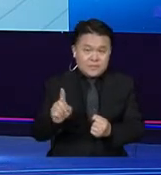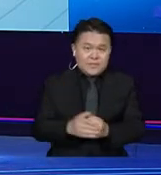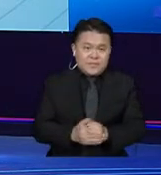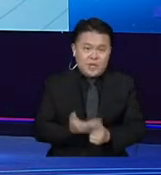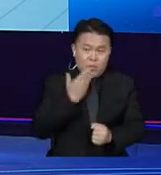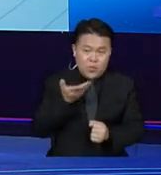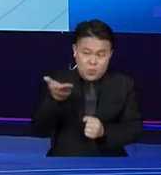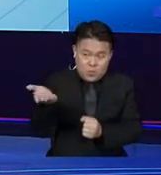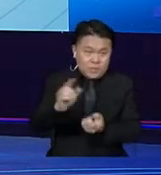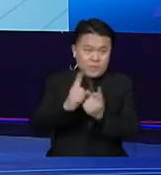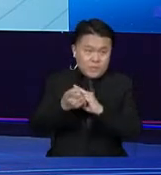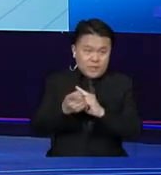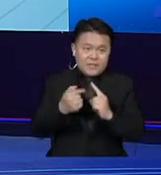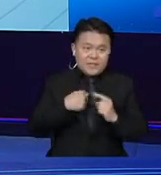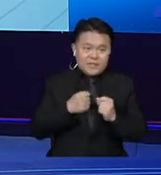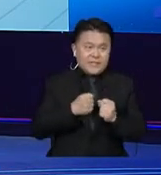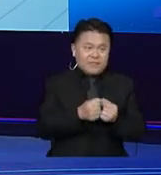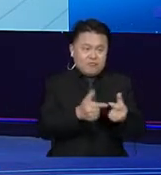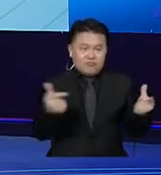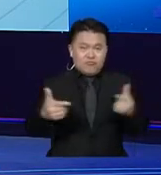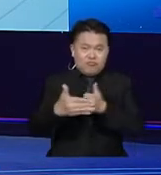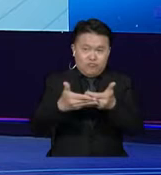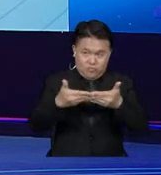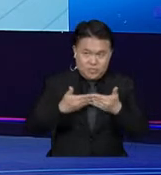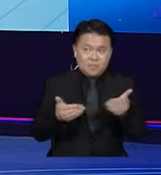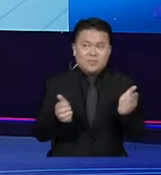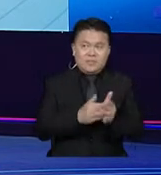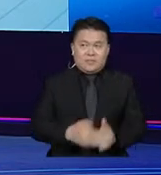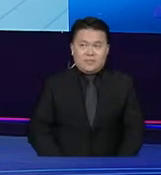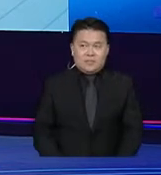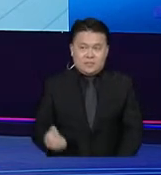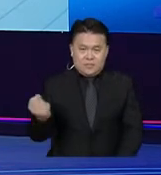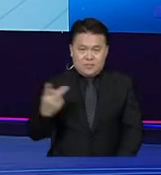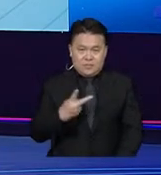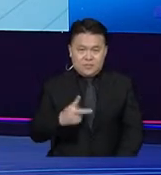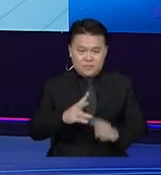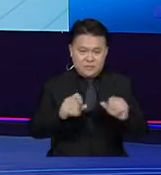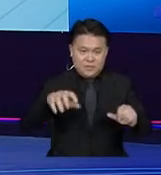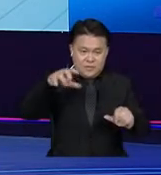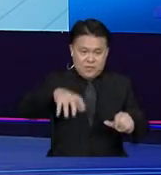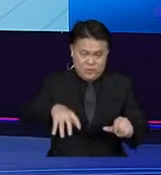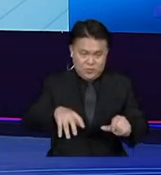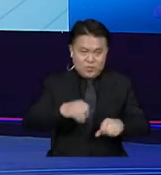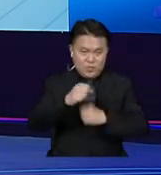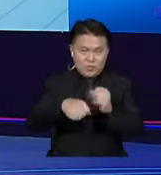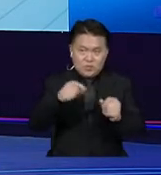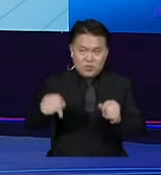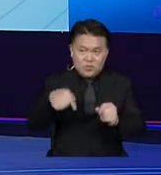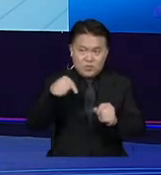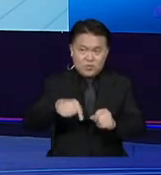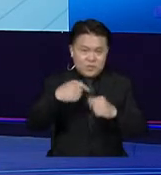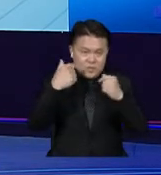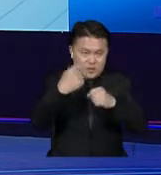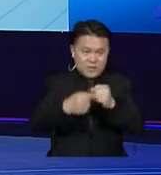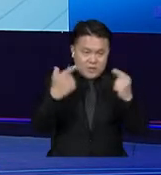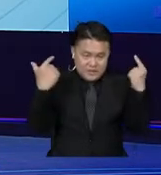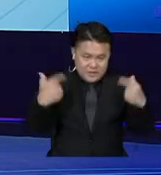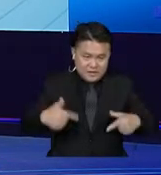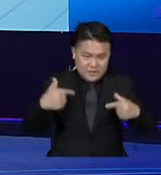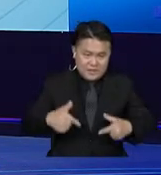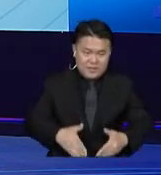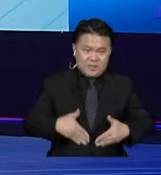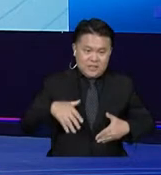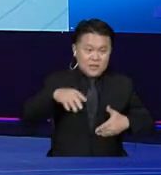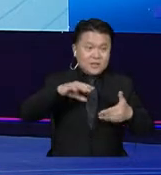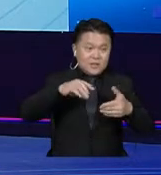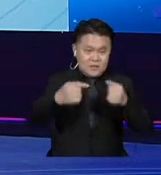one species of terrestrial vertebrate that can live in Antarctica all year round. It's emperor penguins,